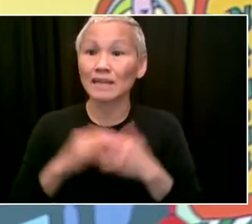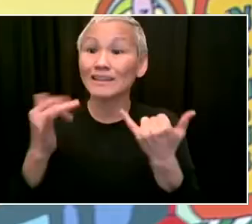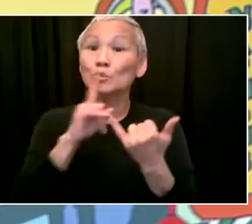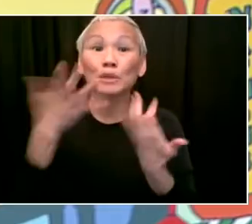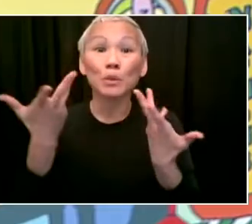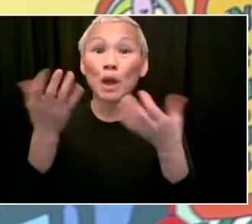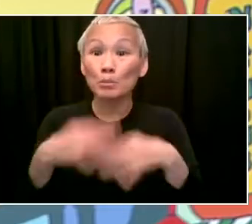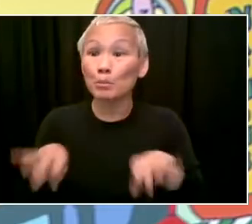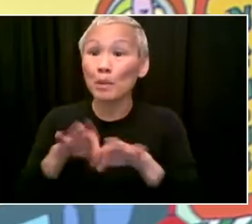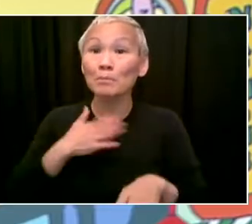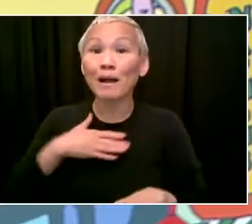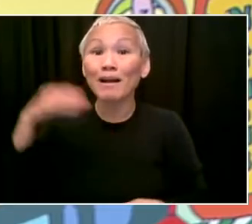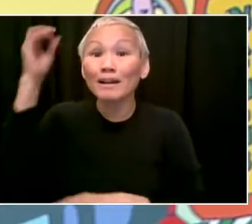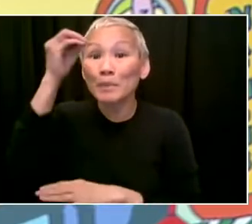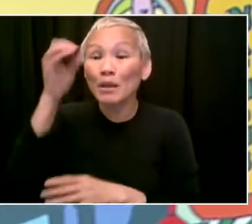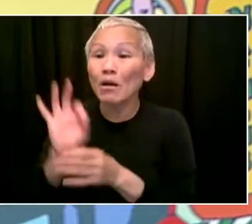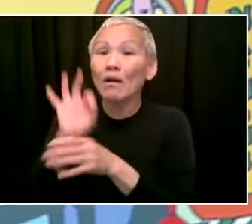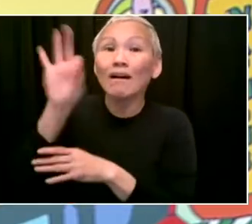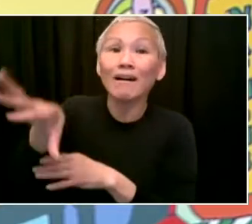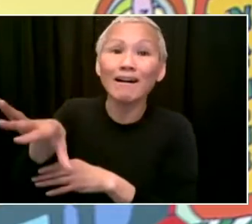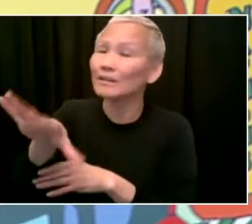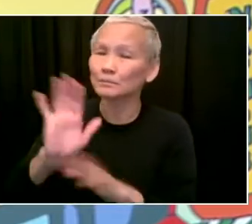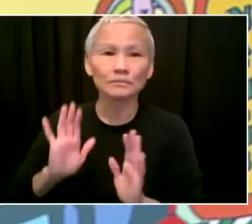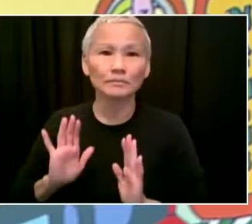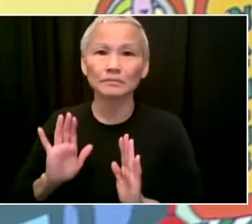stray observations about individual candidates.